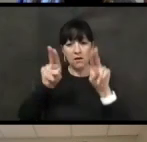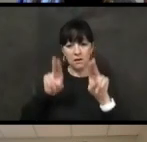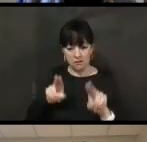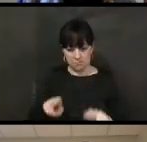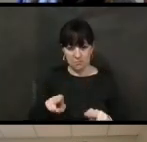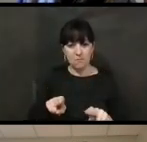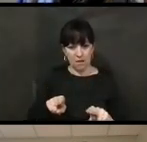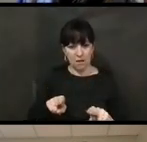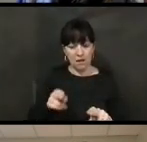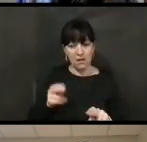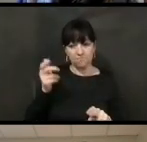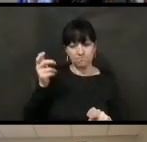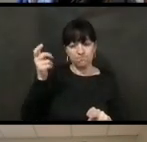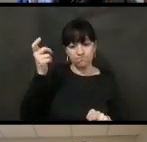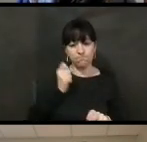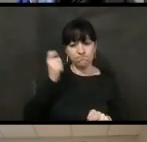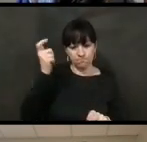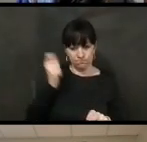Thank you, Secretary Cade.